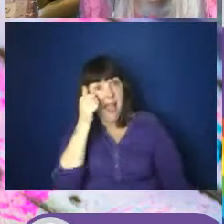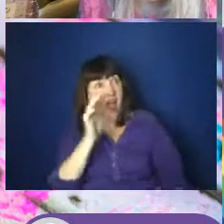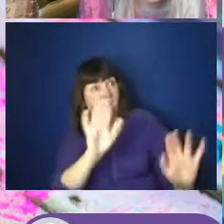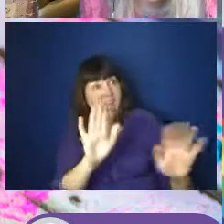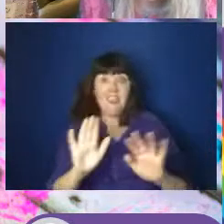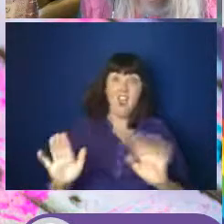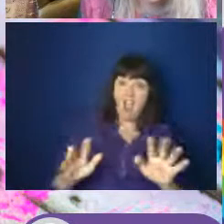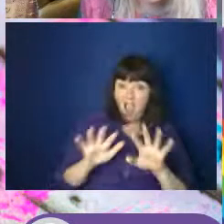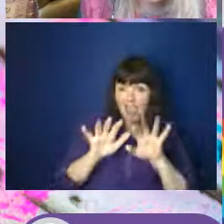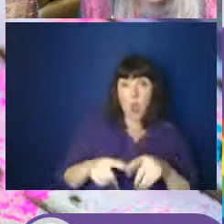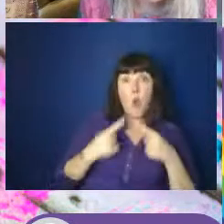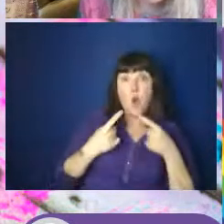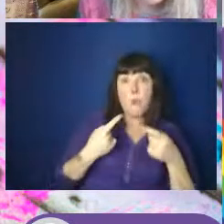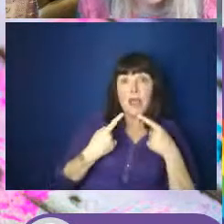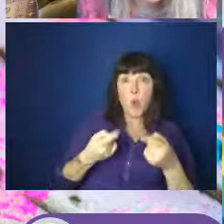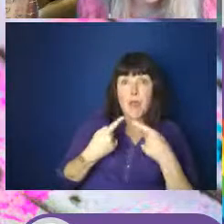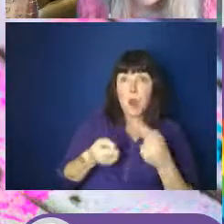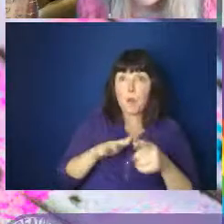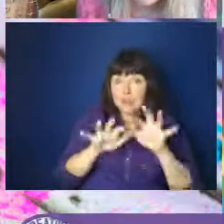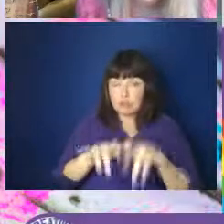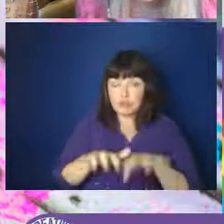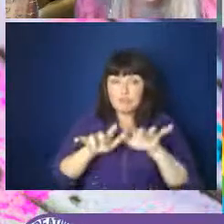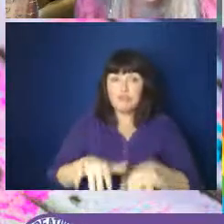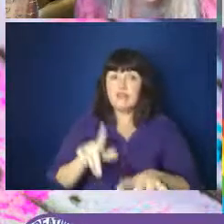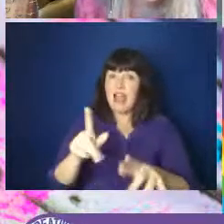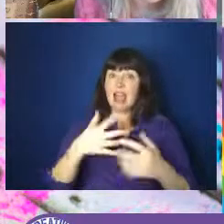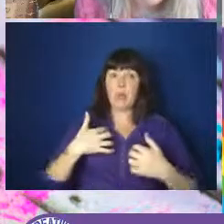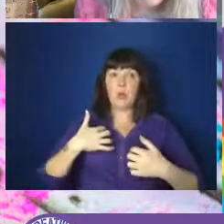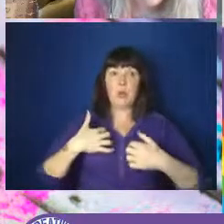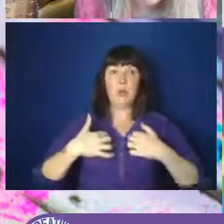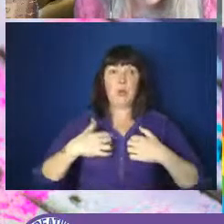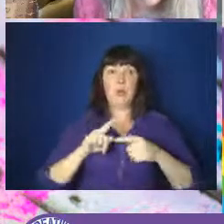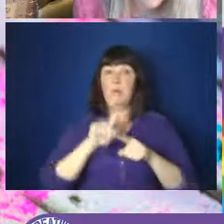ideas, have fun, and have something to look forward to on a Friday. So